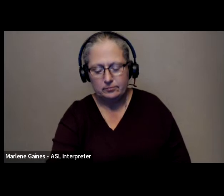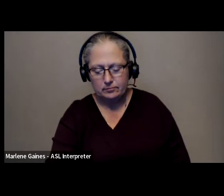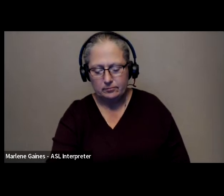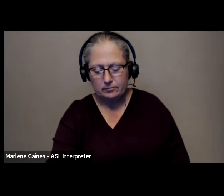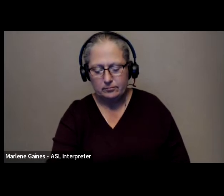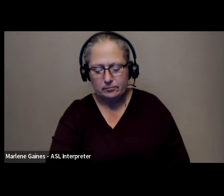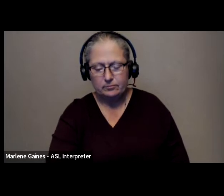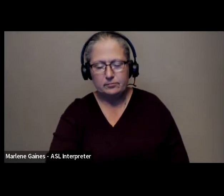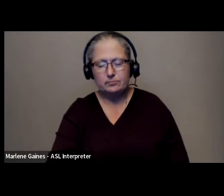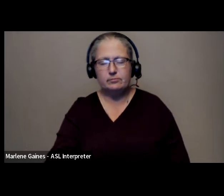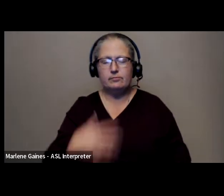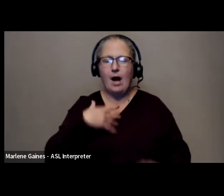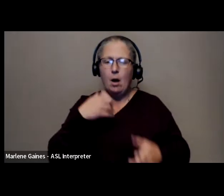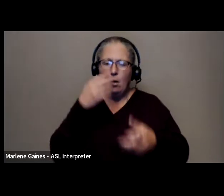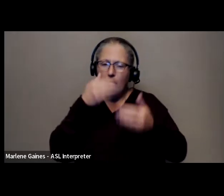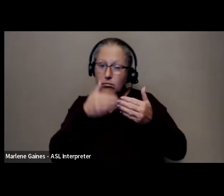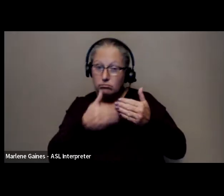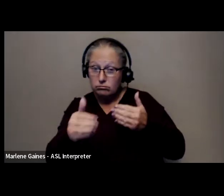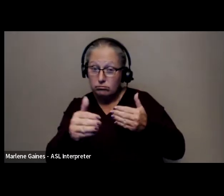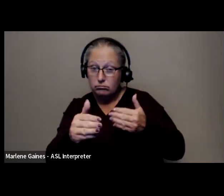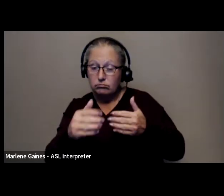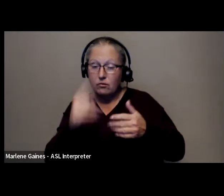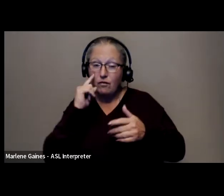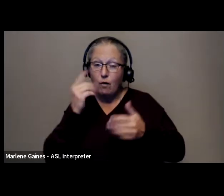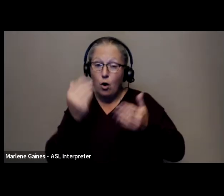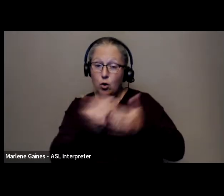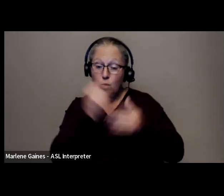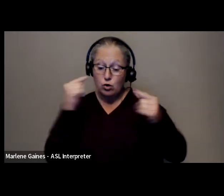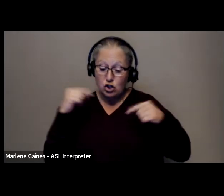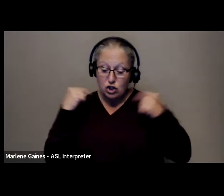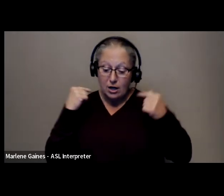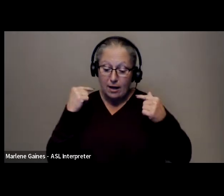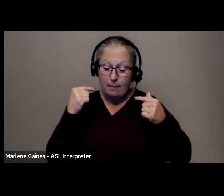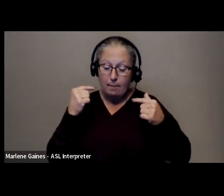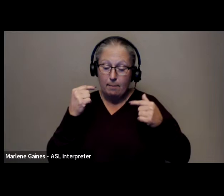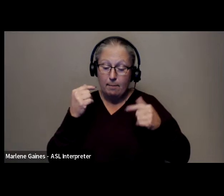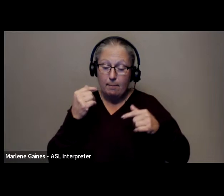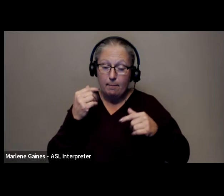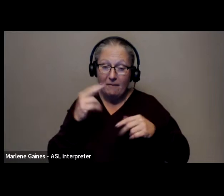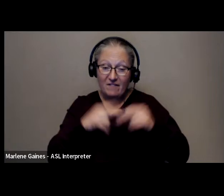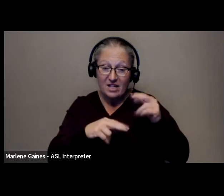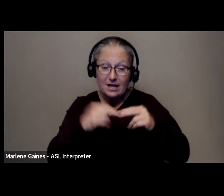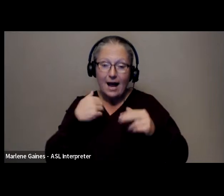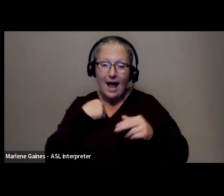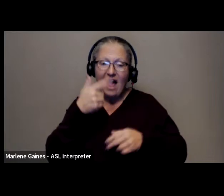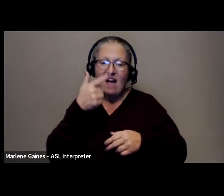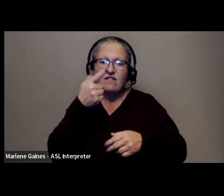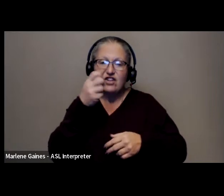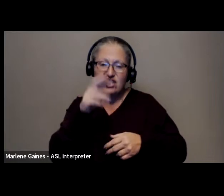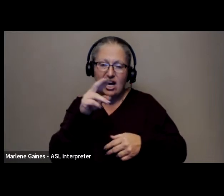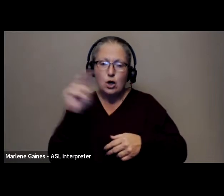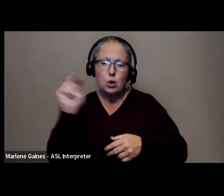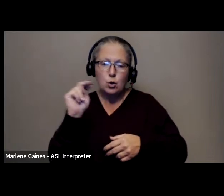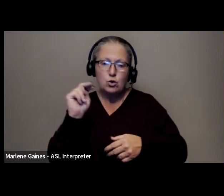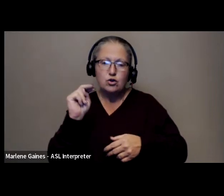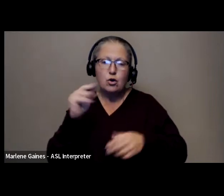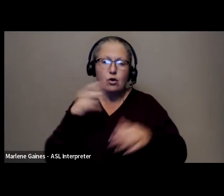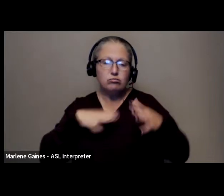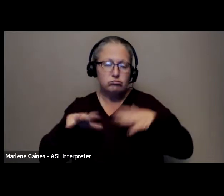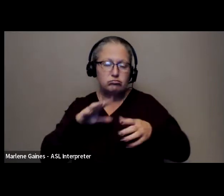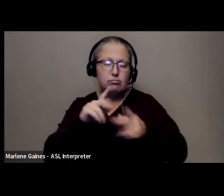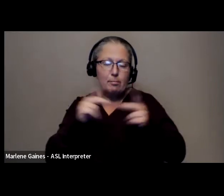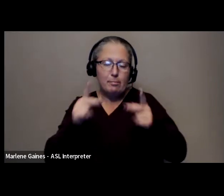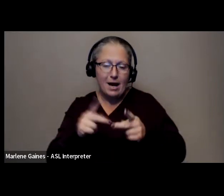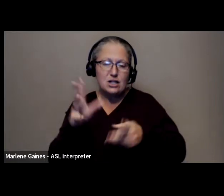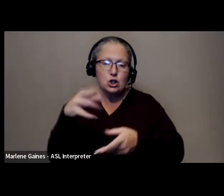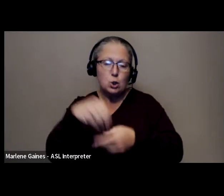on the going forward part, in both of our new gym facilities, there are gender neutral changing spaces that have